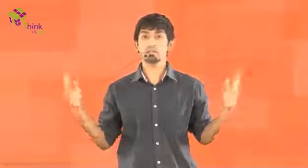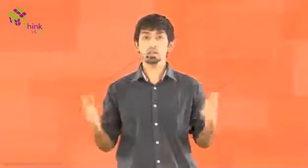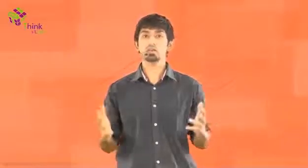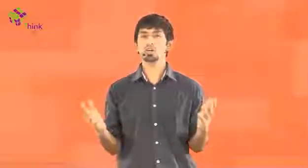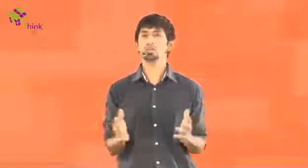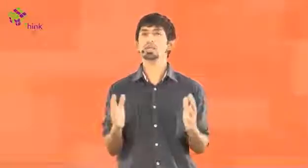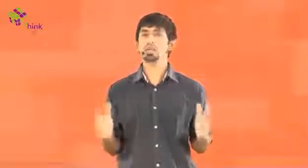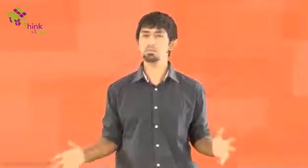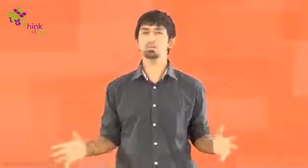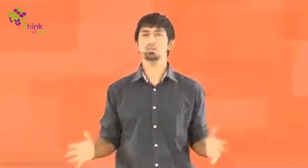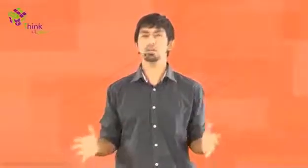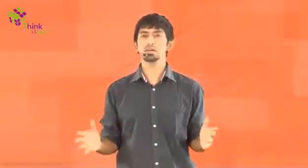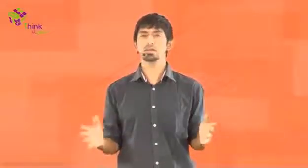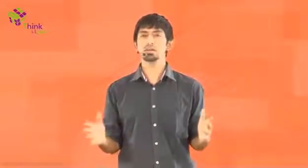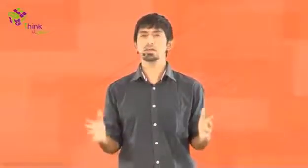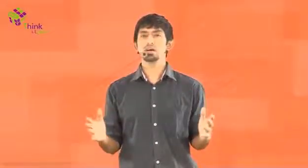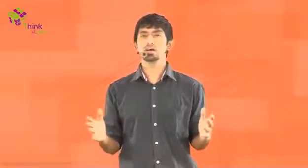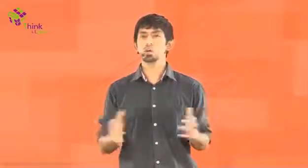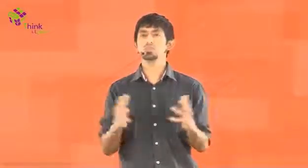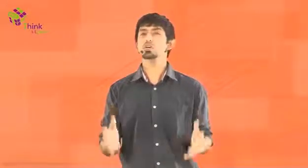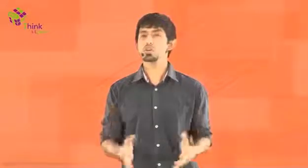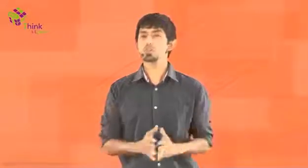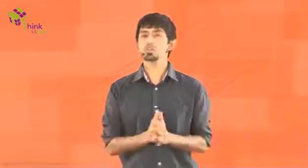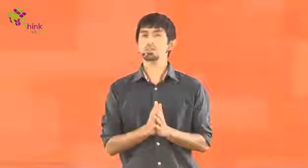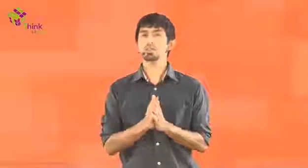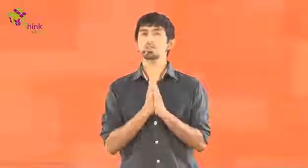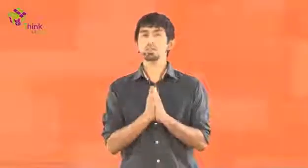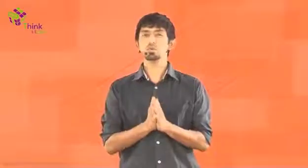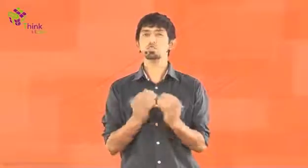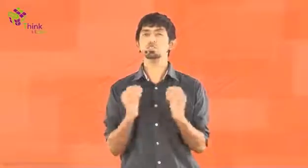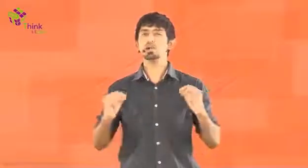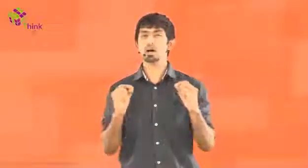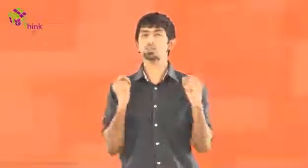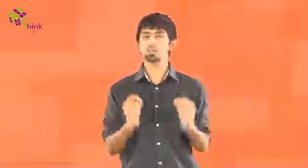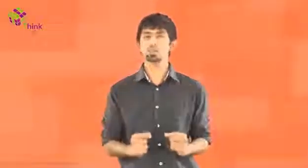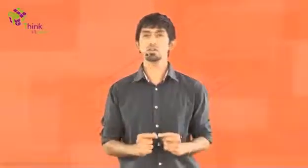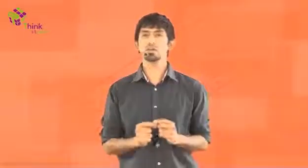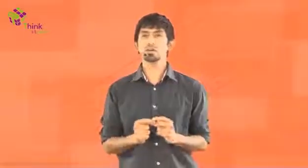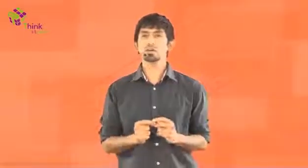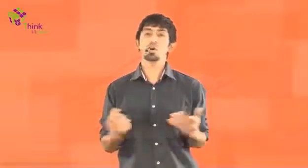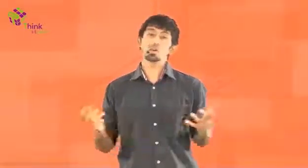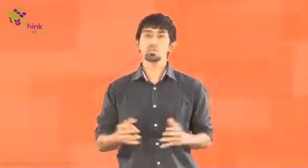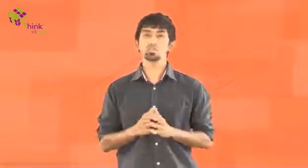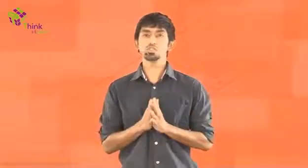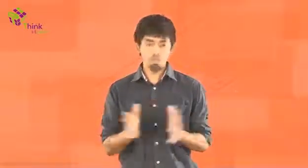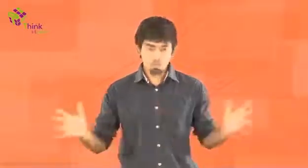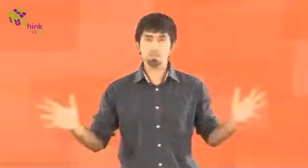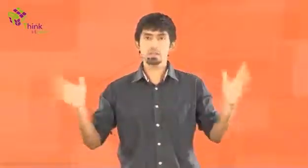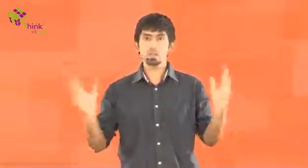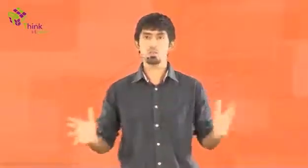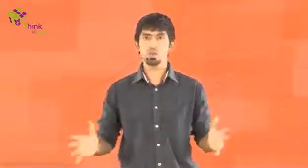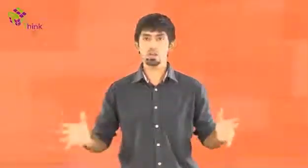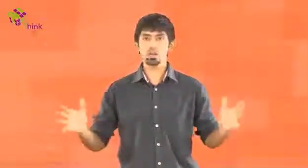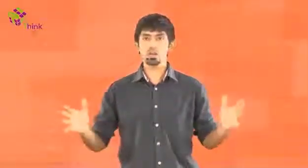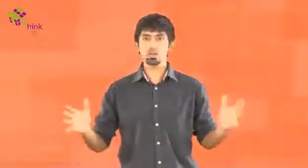that, in fact, in order to understand chemistry or what is called chemistry, what we need to do is shrink ourselves down. Or in other words, zoom